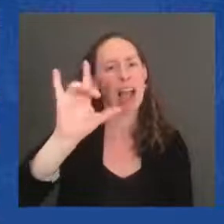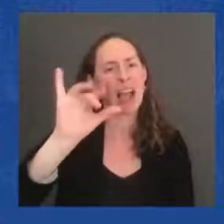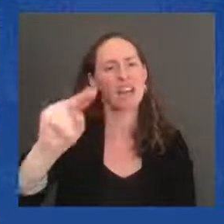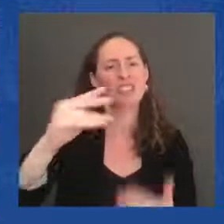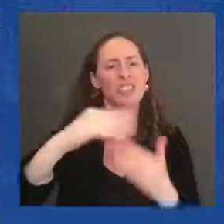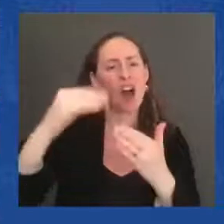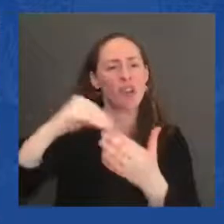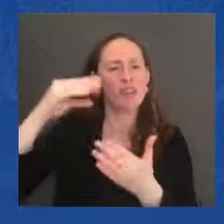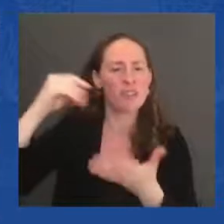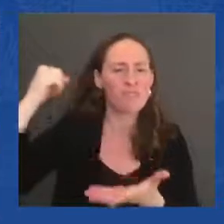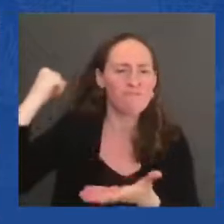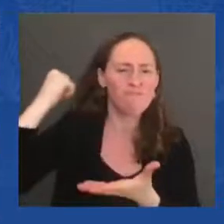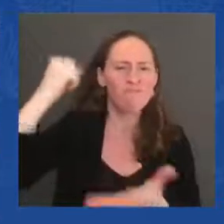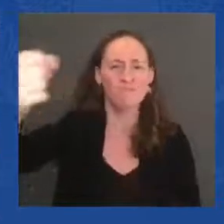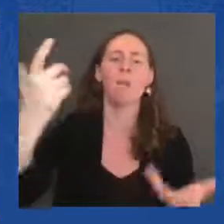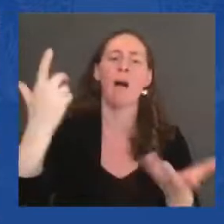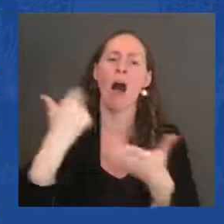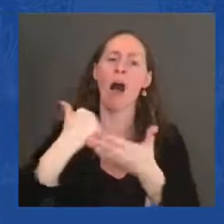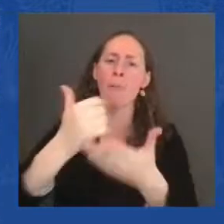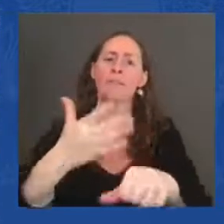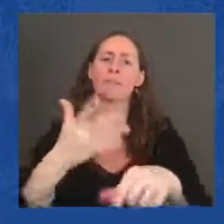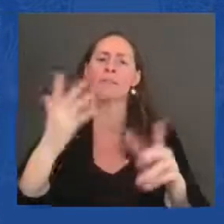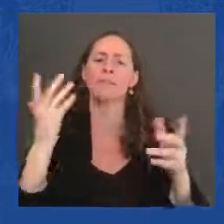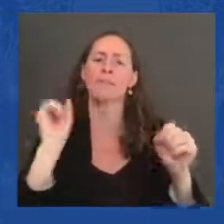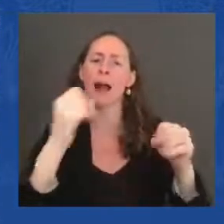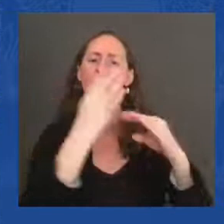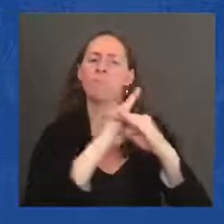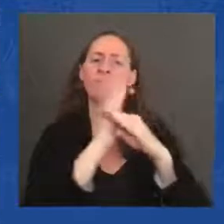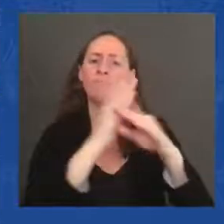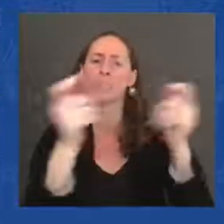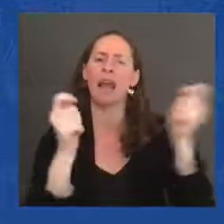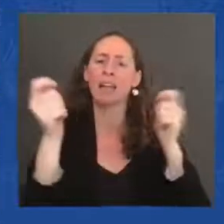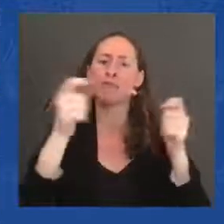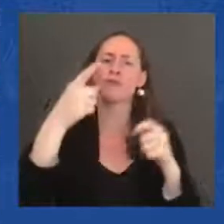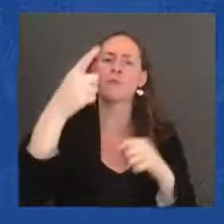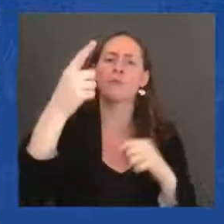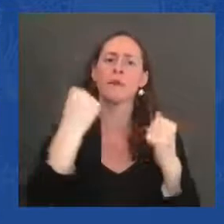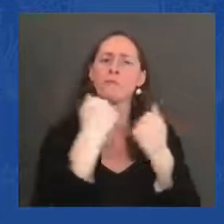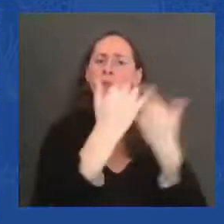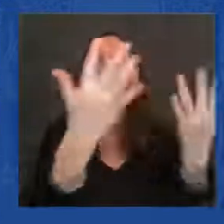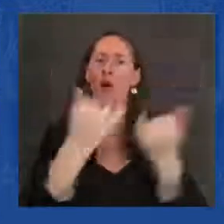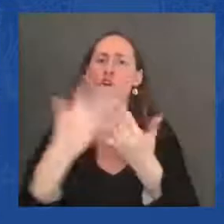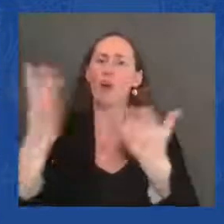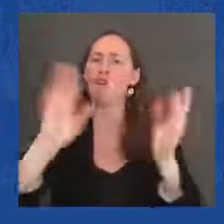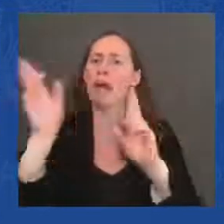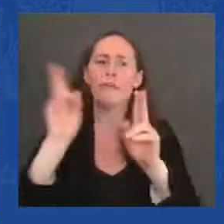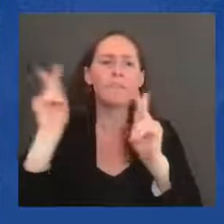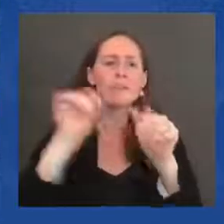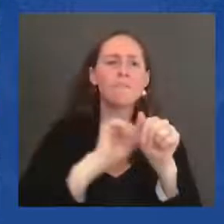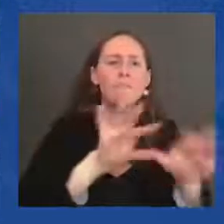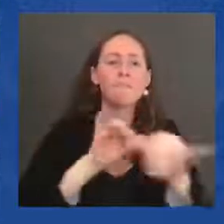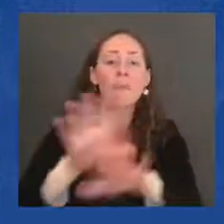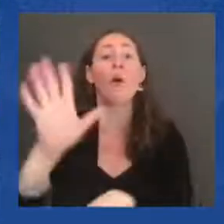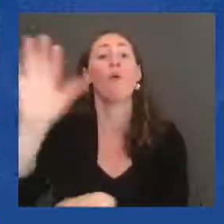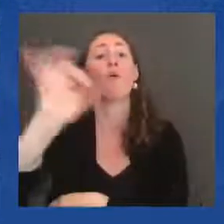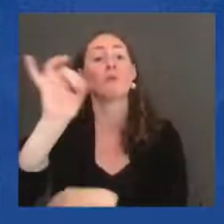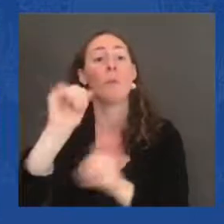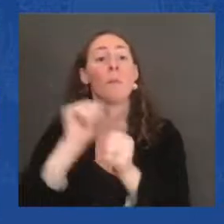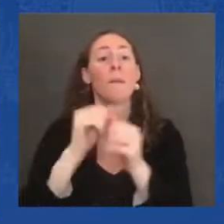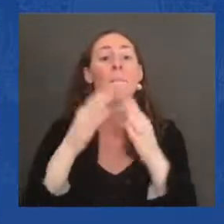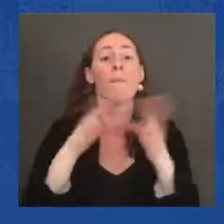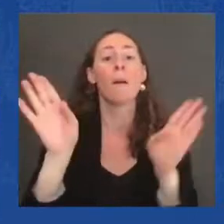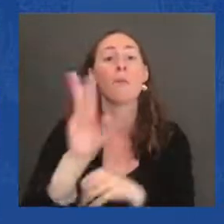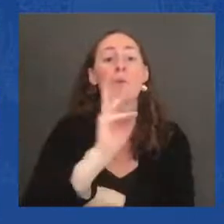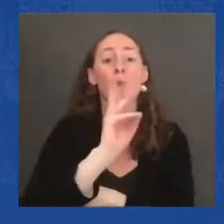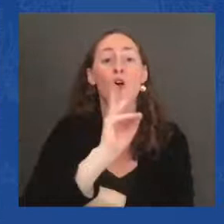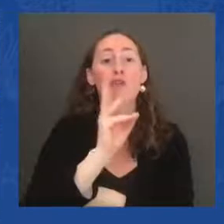and public water sources. Public water sources. What people back east don't quite get is that